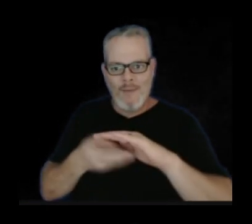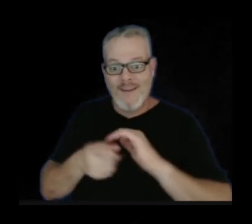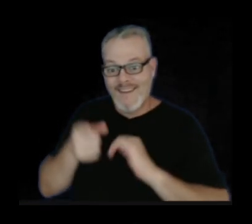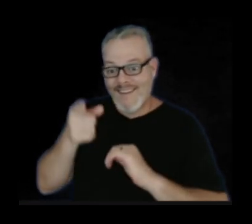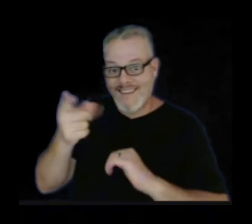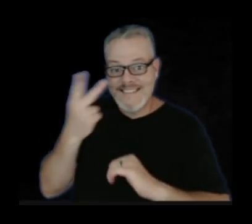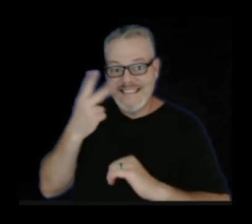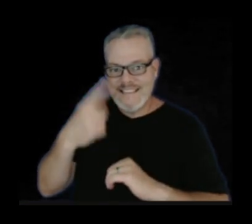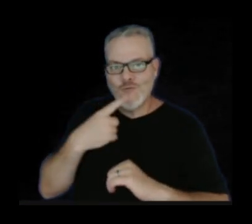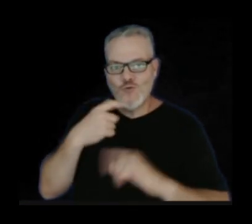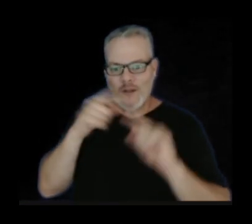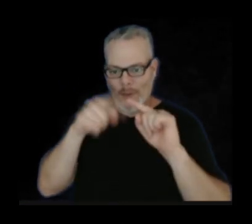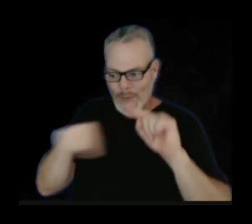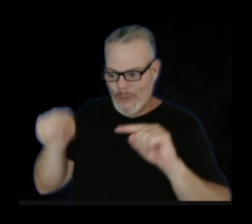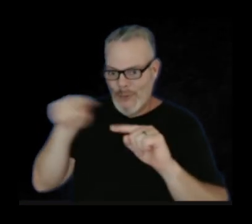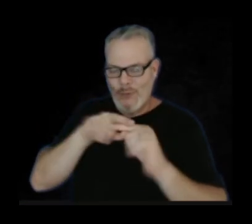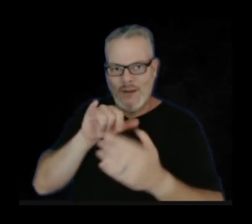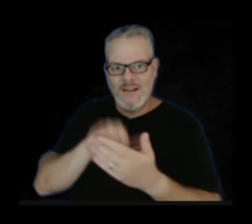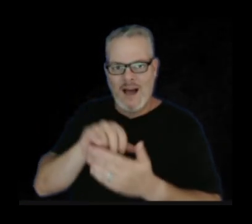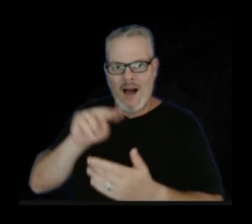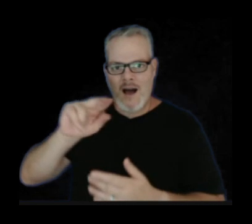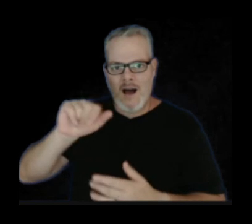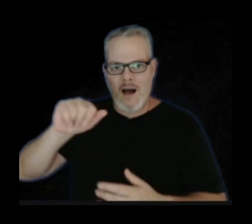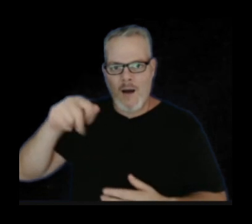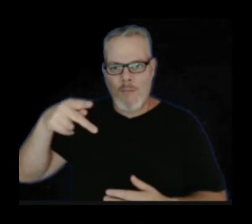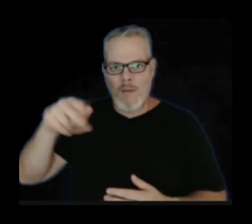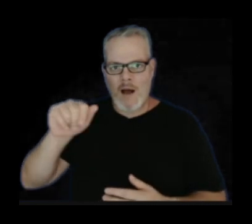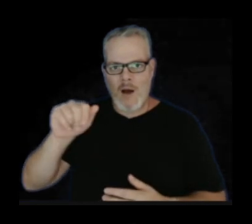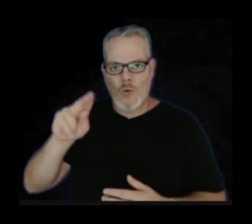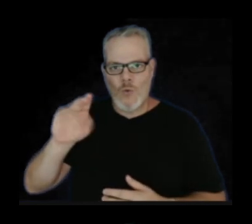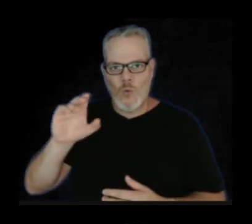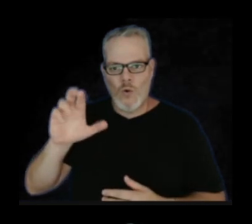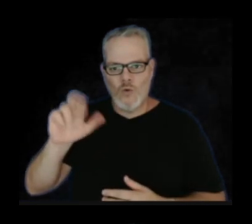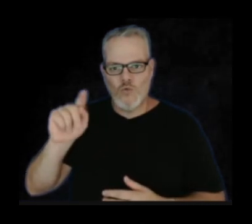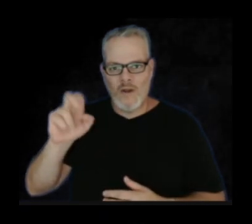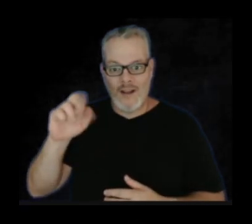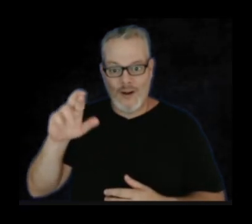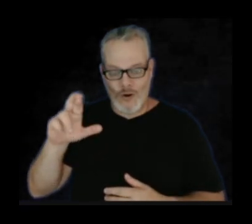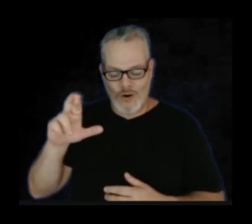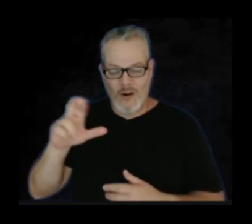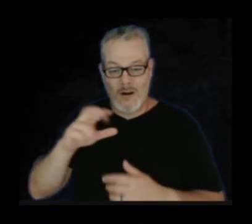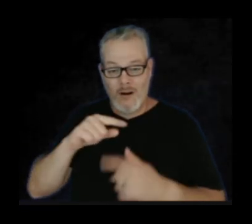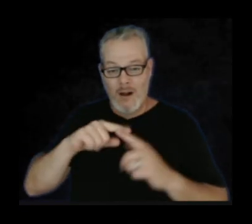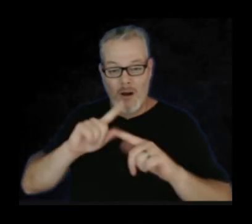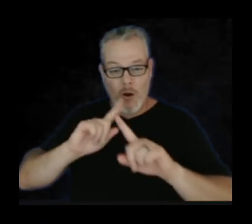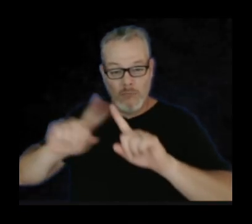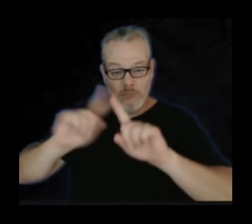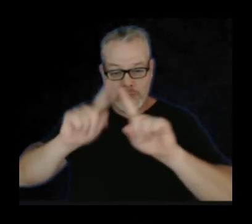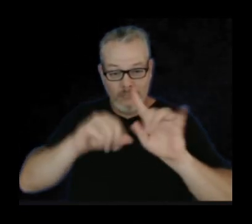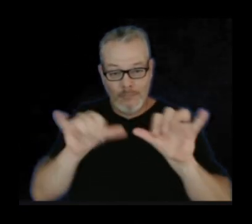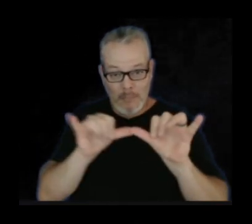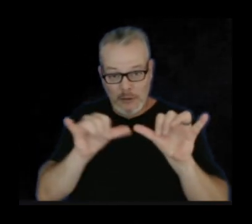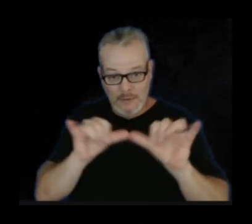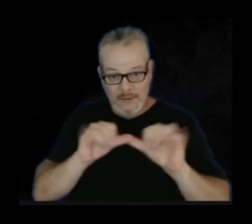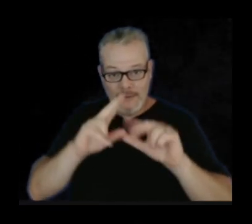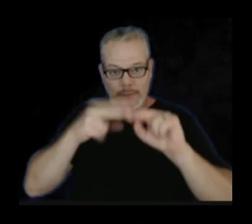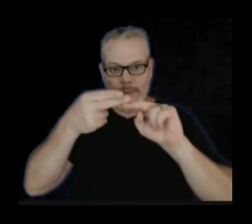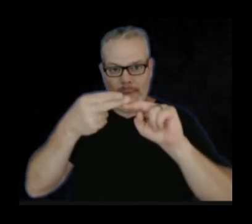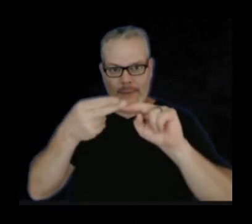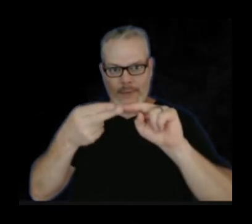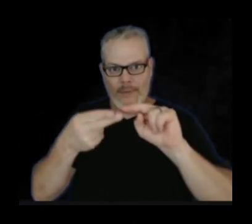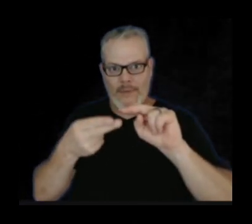rift zone. Earthquakes have been down, granite formation has been down, especially in this area around the recent eruption site,